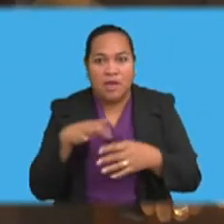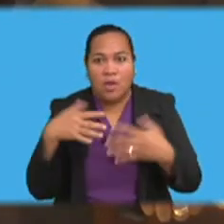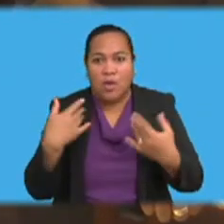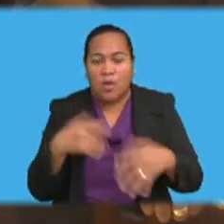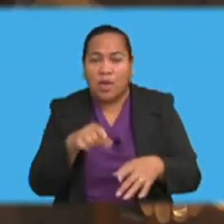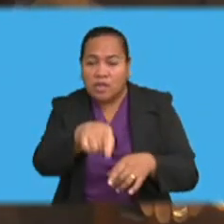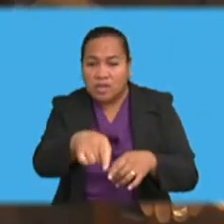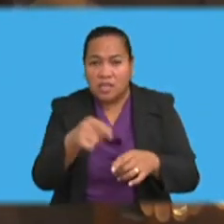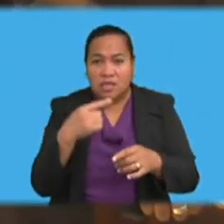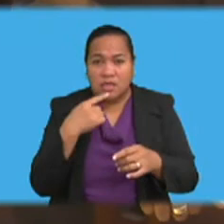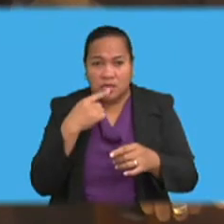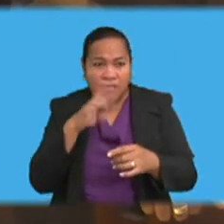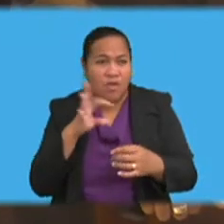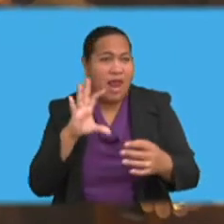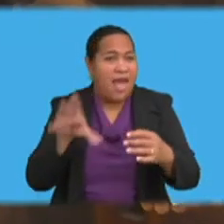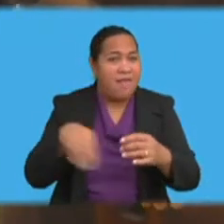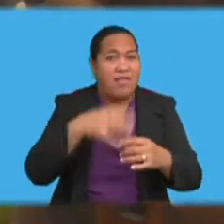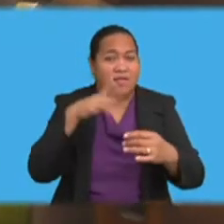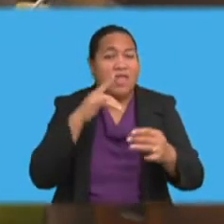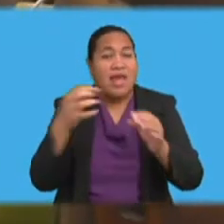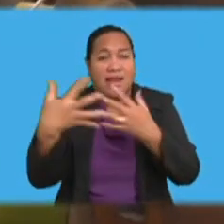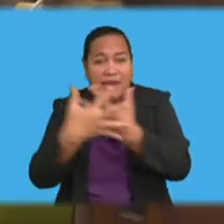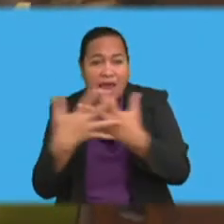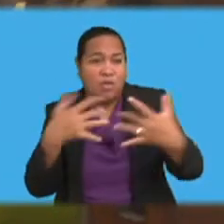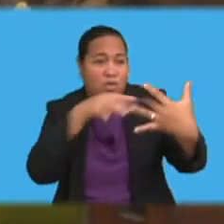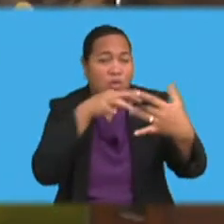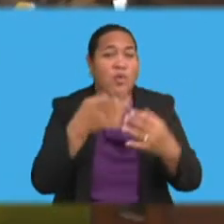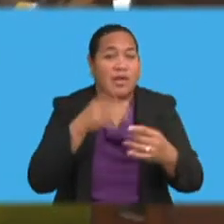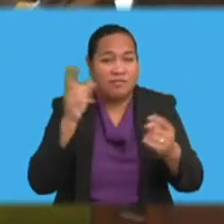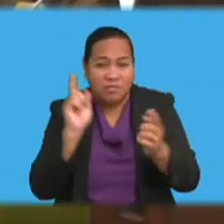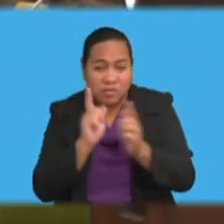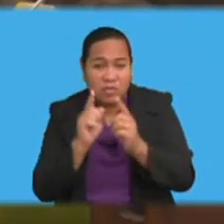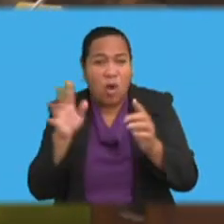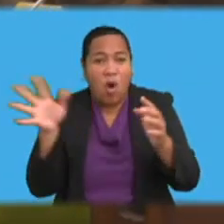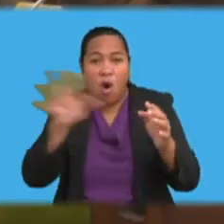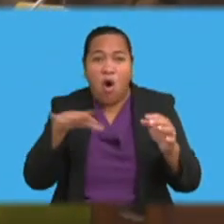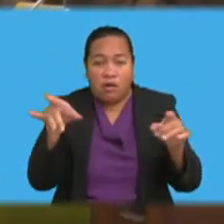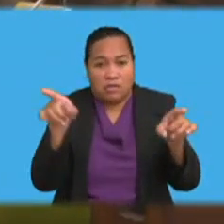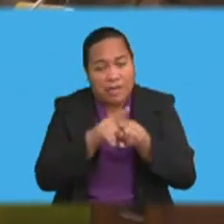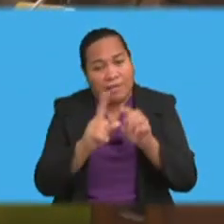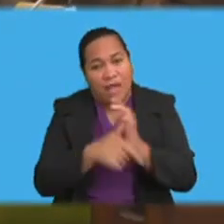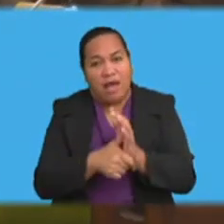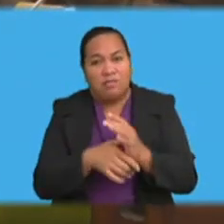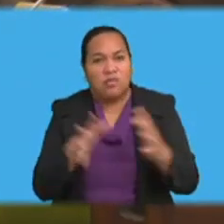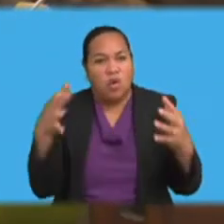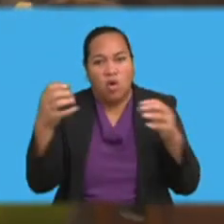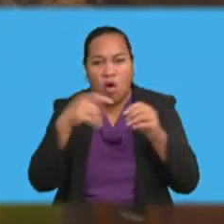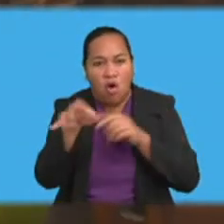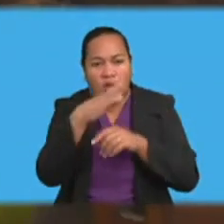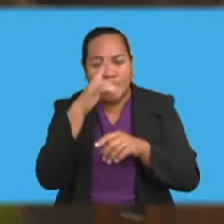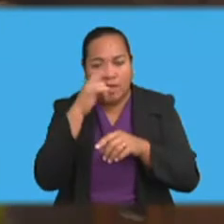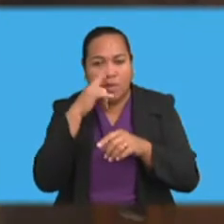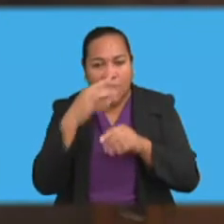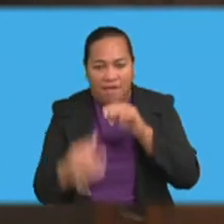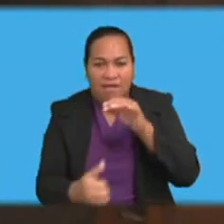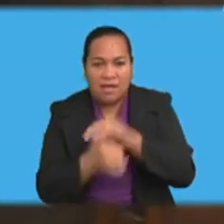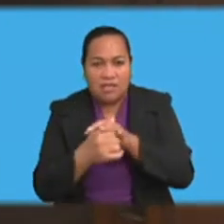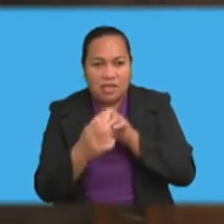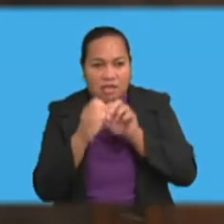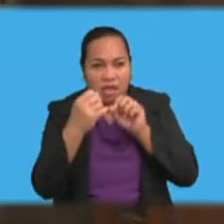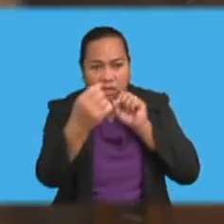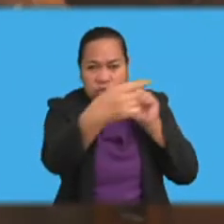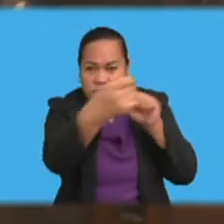days an entire network throughout the country was simultaneously switched on. Currently we are working or going through a period of